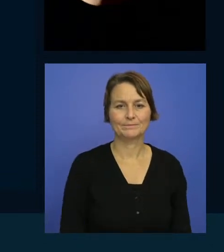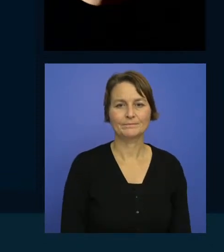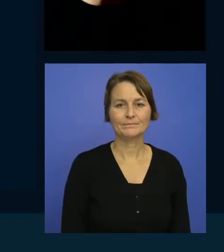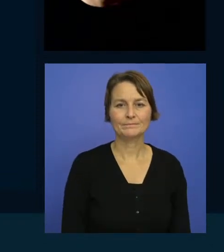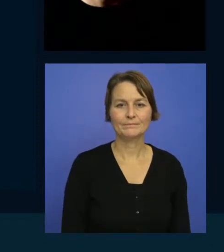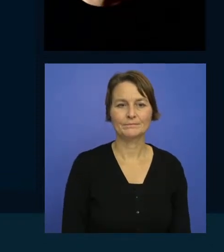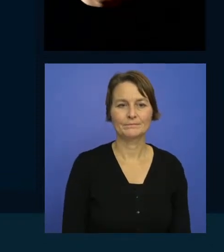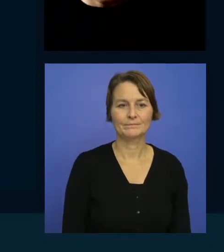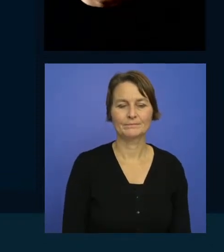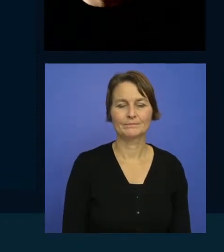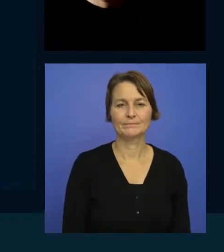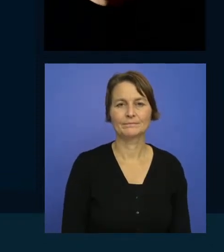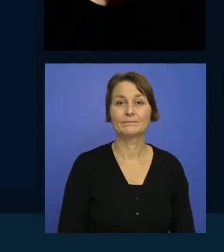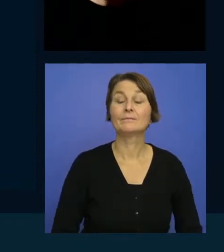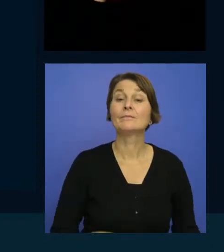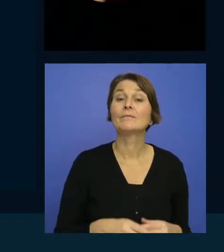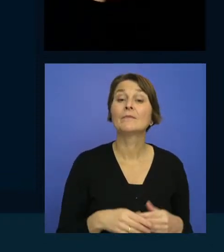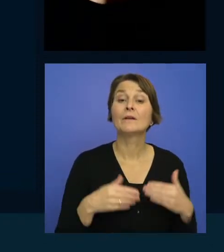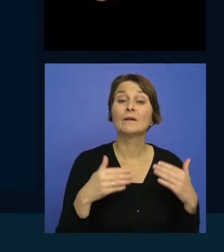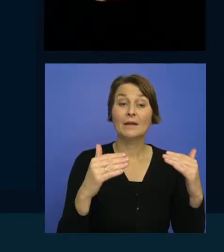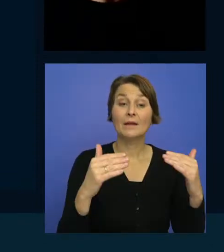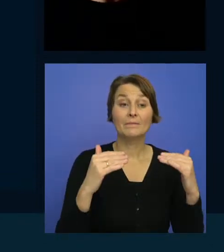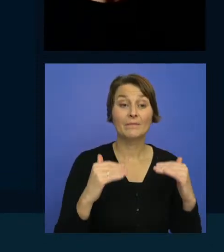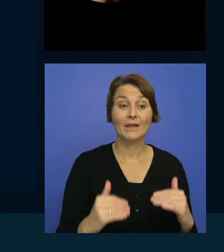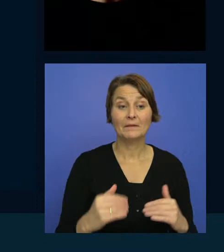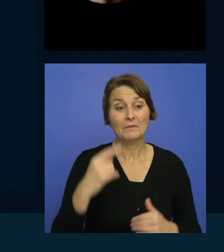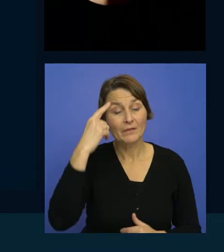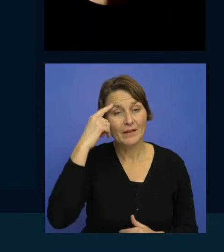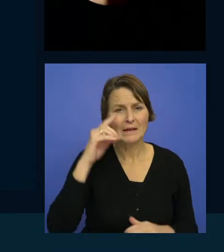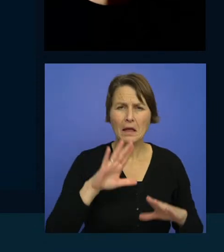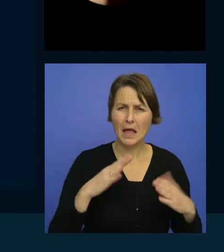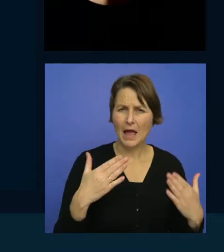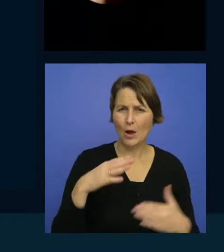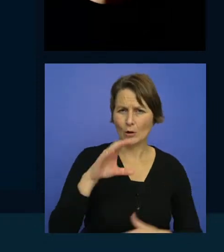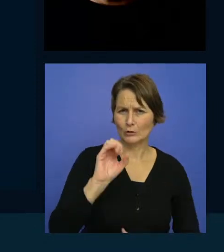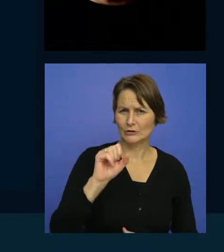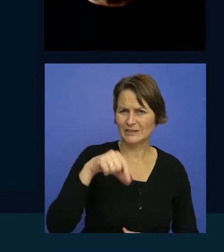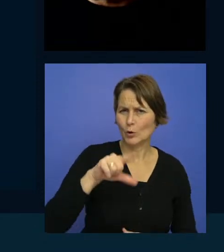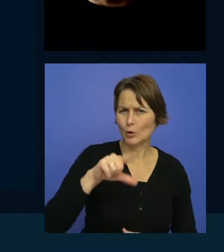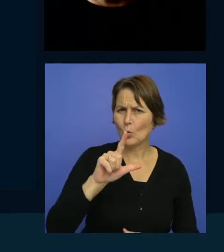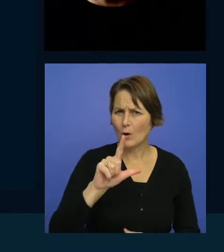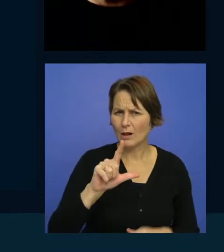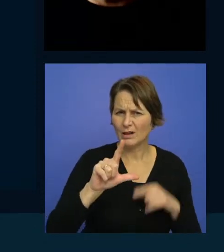and look at, NoSQL becoming, a pretty,